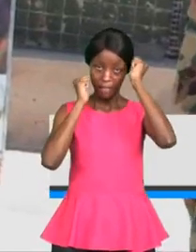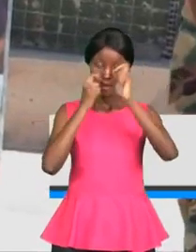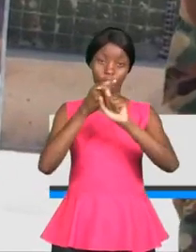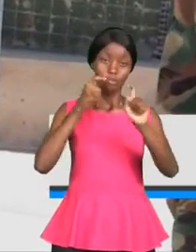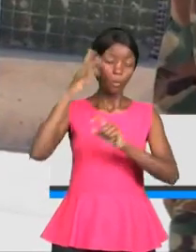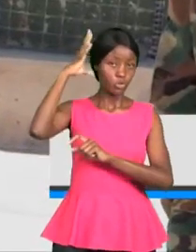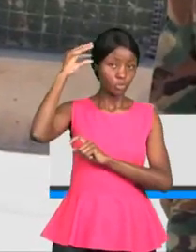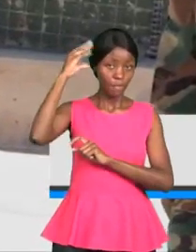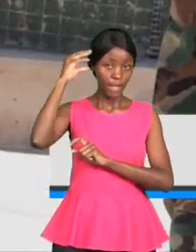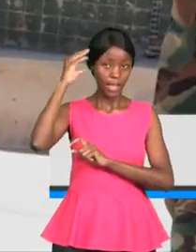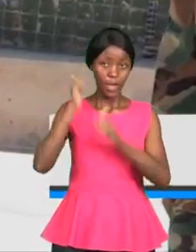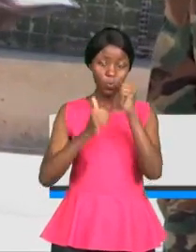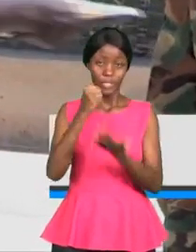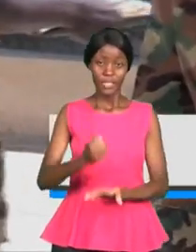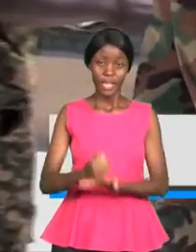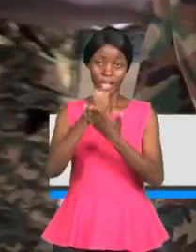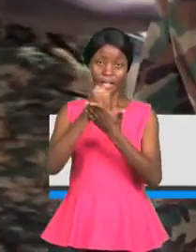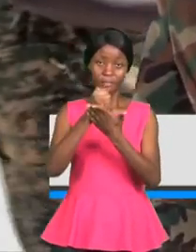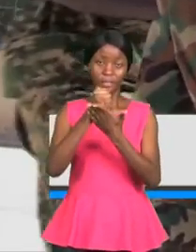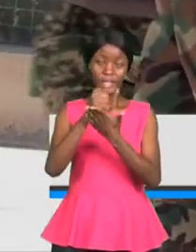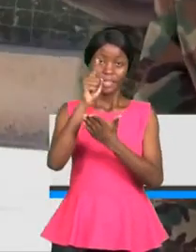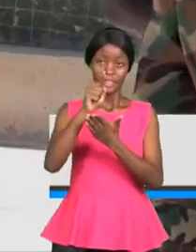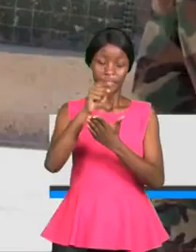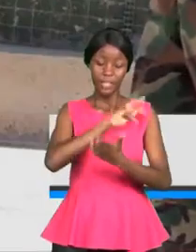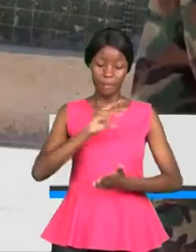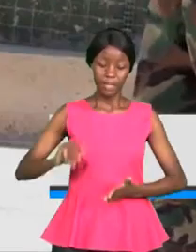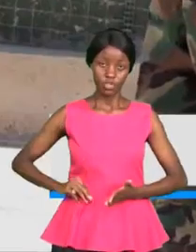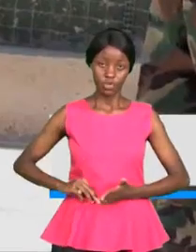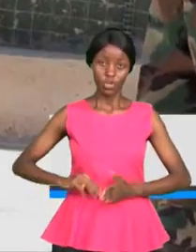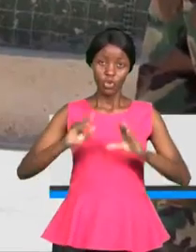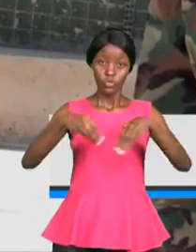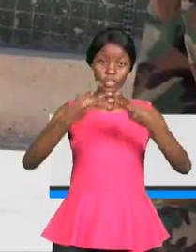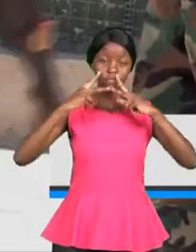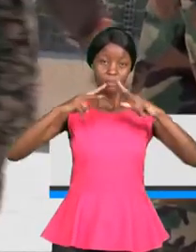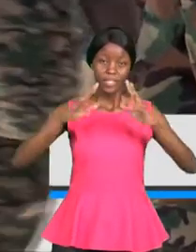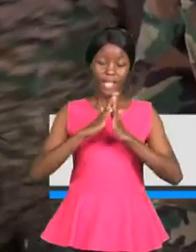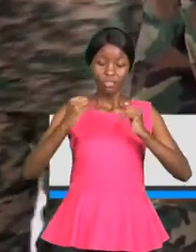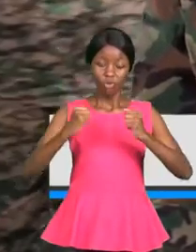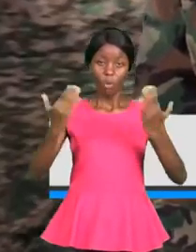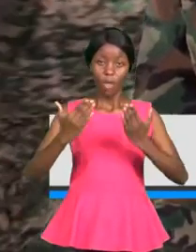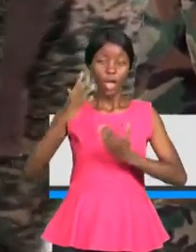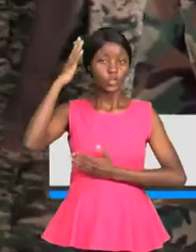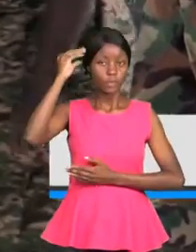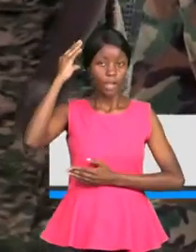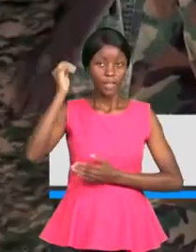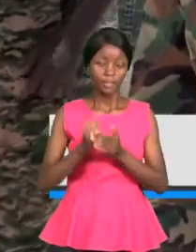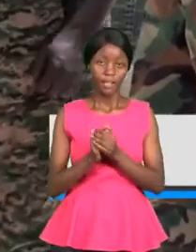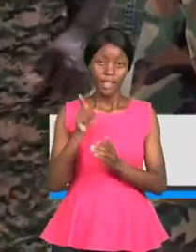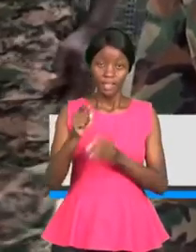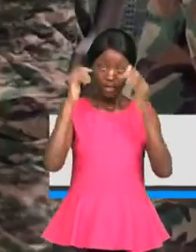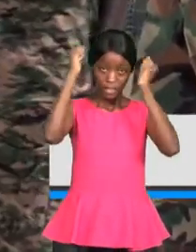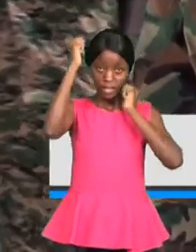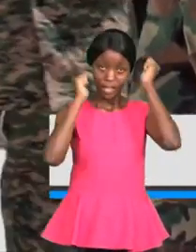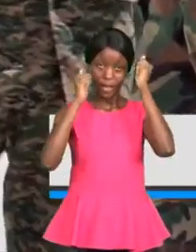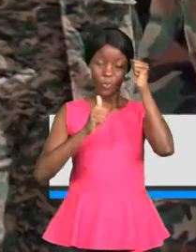for the contribution in helping the mission achieve its mandate of restoring peace and stability in Somalia. The officers were decorated